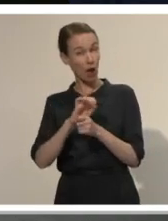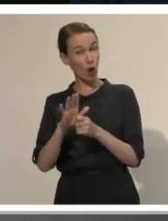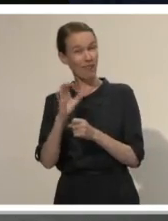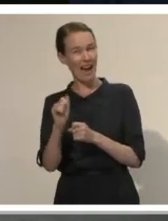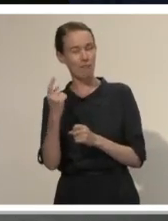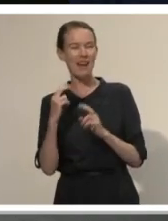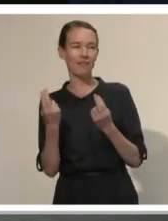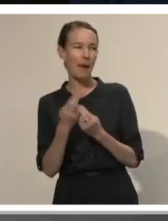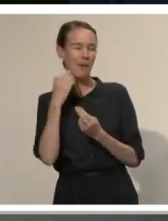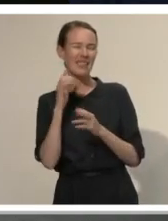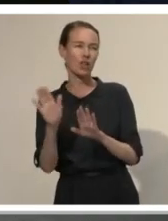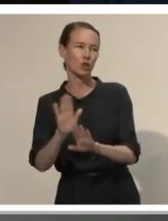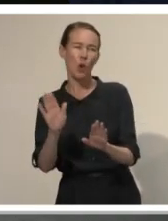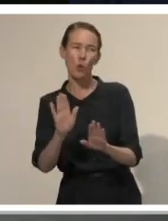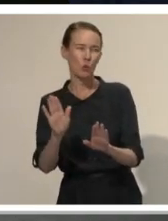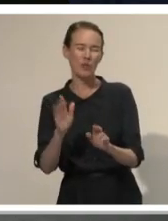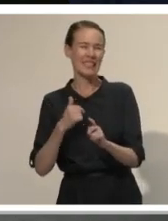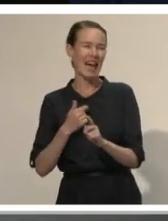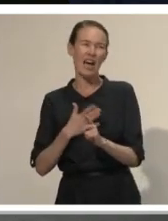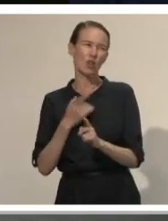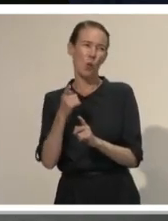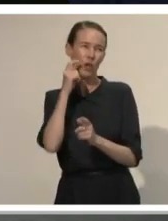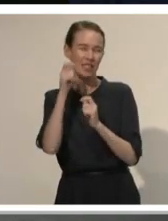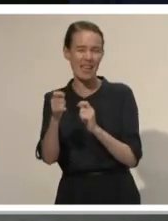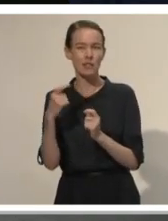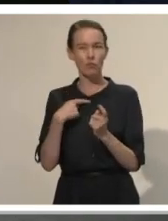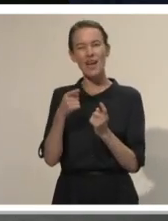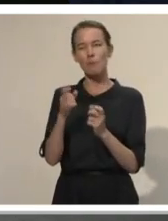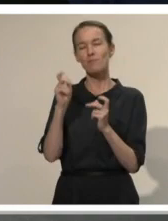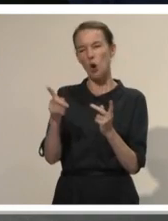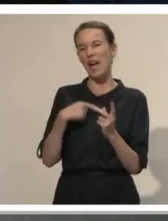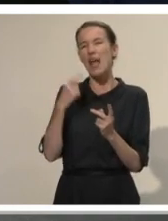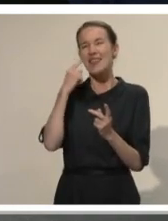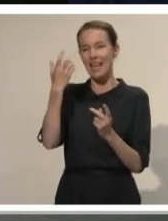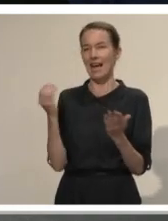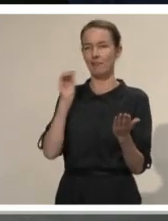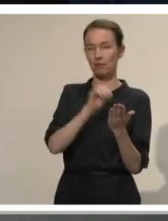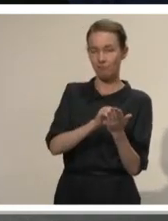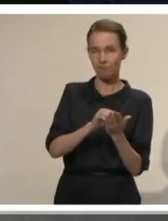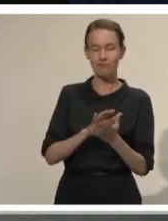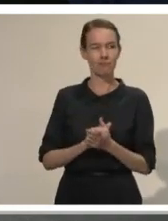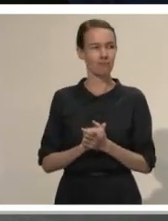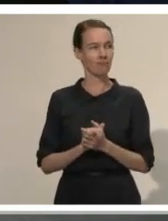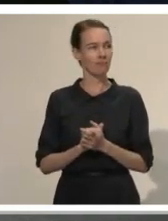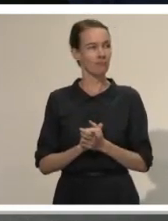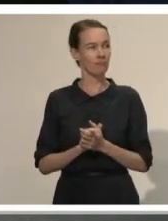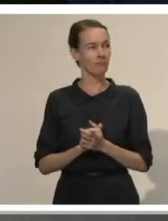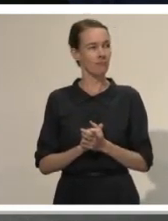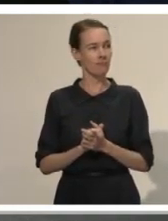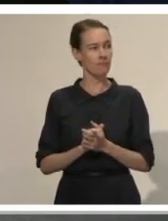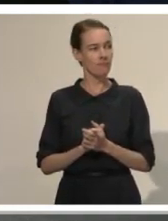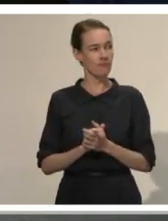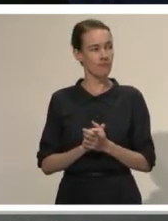that. Ben, we'll wrap up soon. So Ben, and then I'll come back. Governments of the world are obviously encountering this huge coming fiscal burden, how to pay for all the